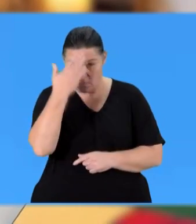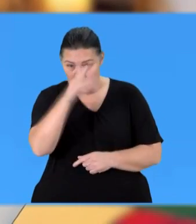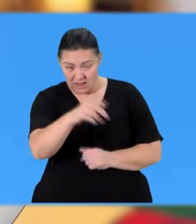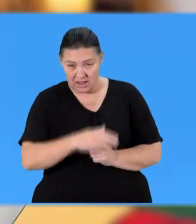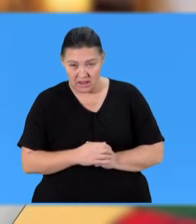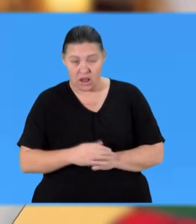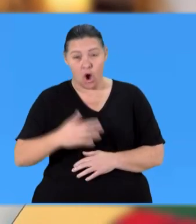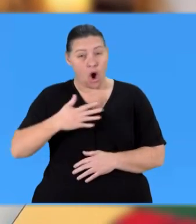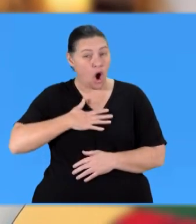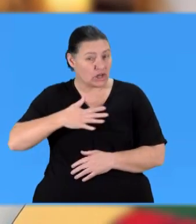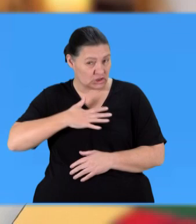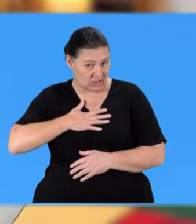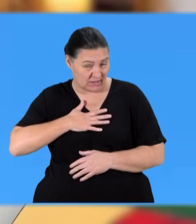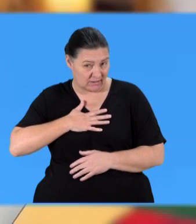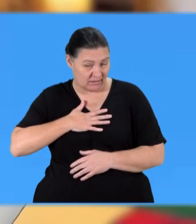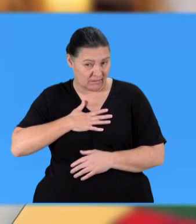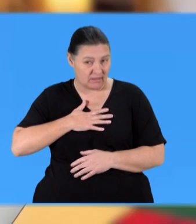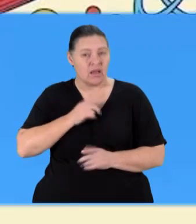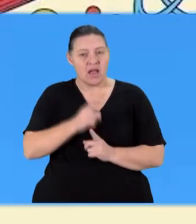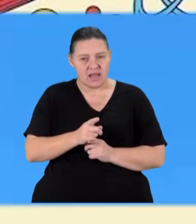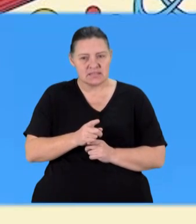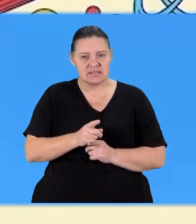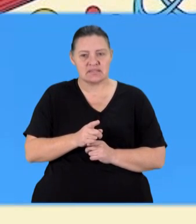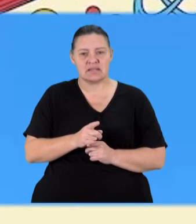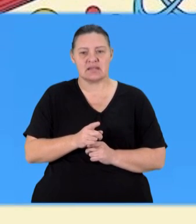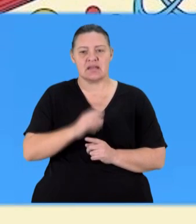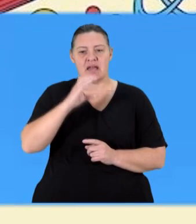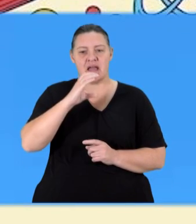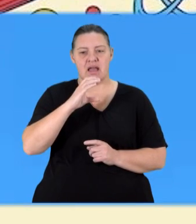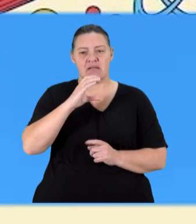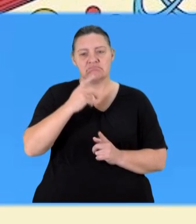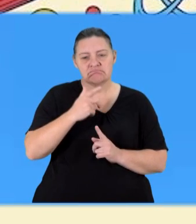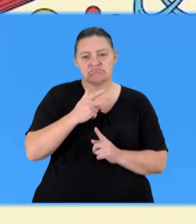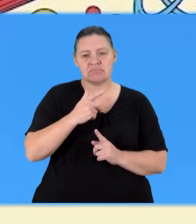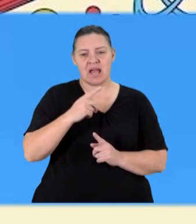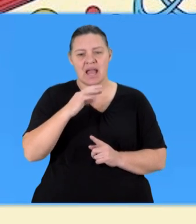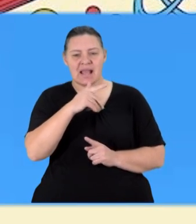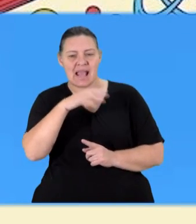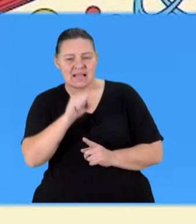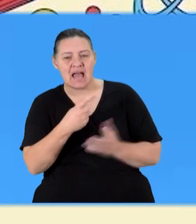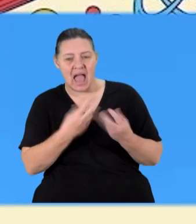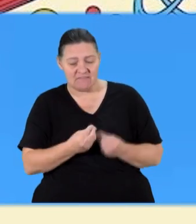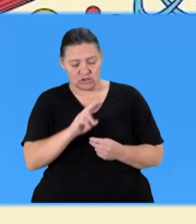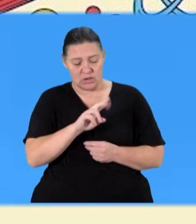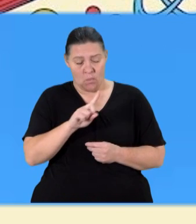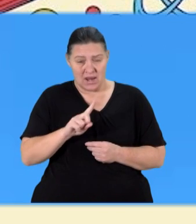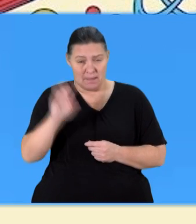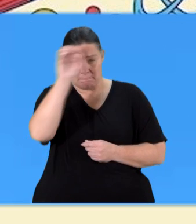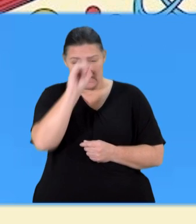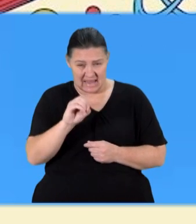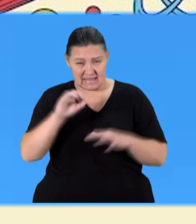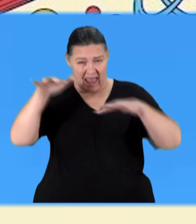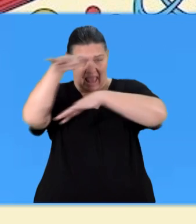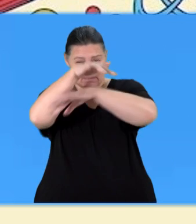you know that oxygen is a colorless gas and also an odorless gas that forms 21% of our